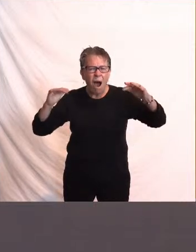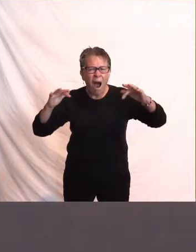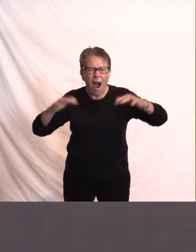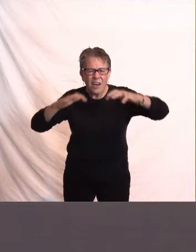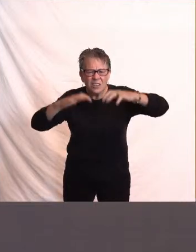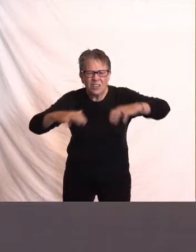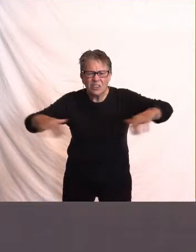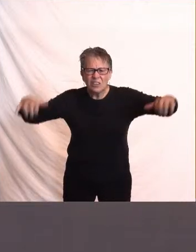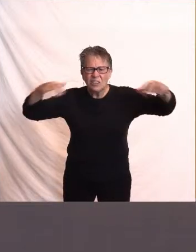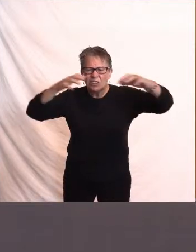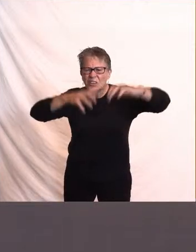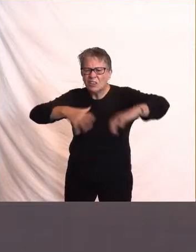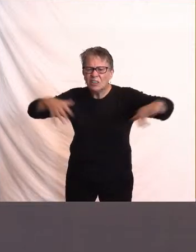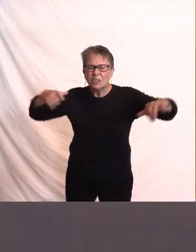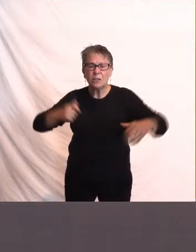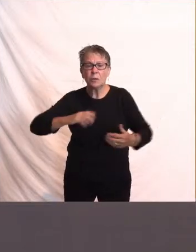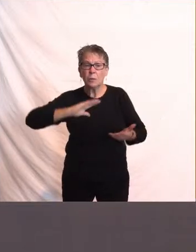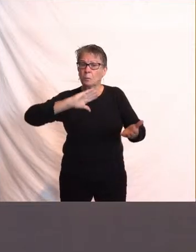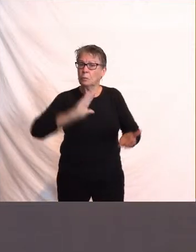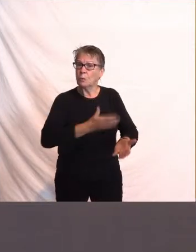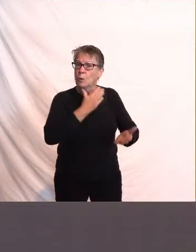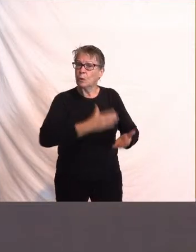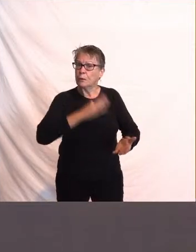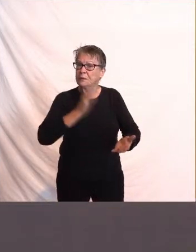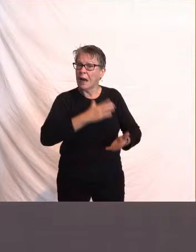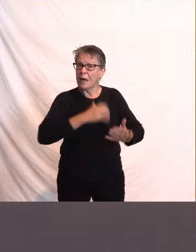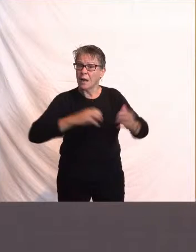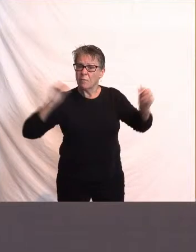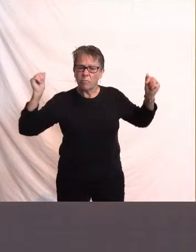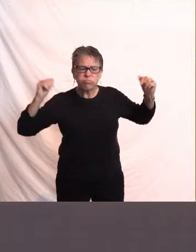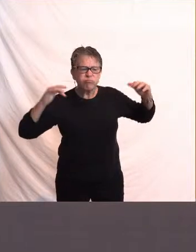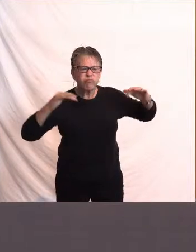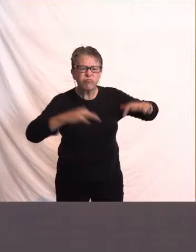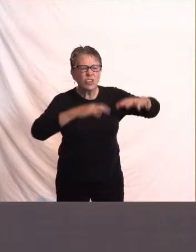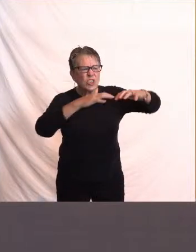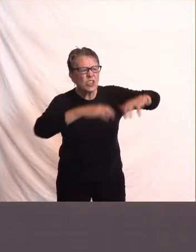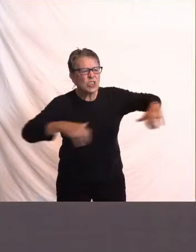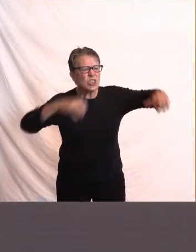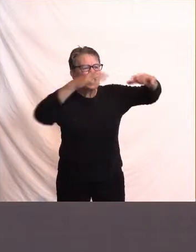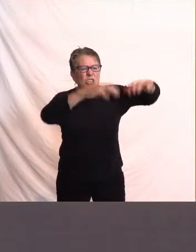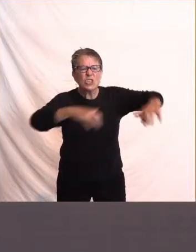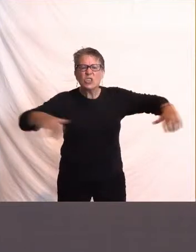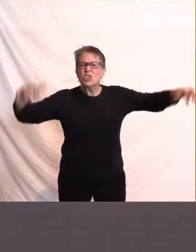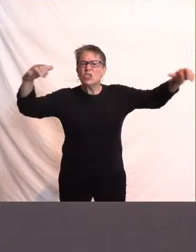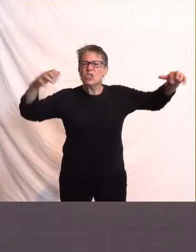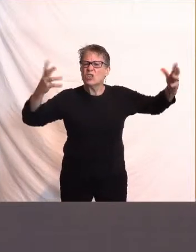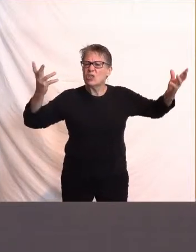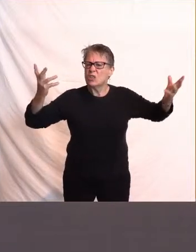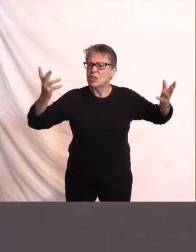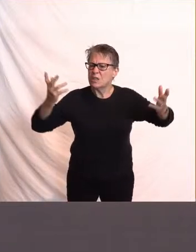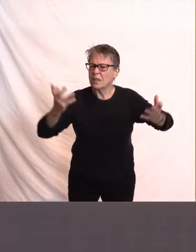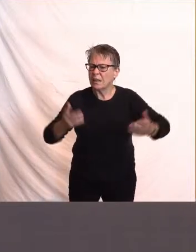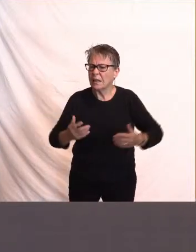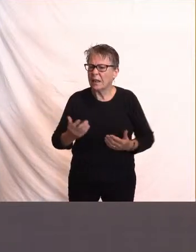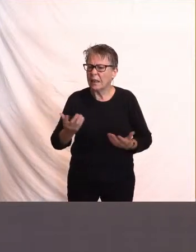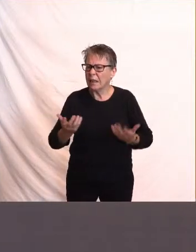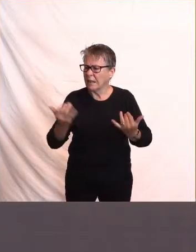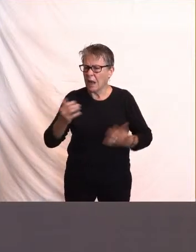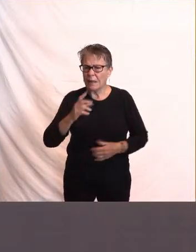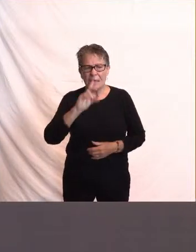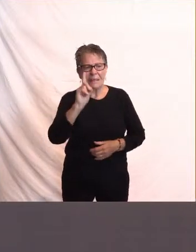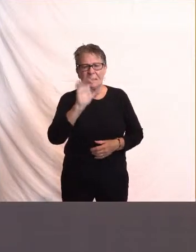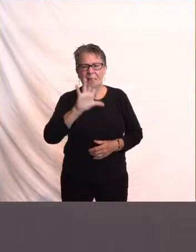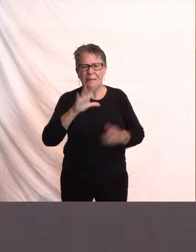recommending that people not get together for Thanksgiving, which is a ways down the road, even if you're